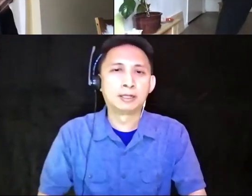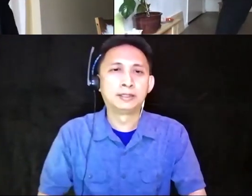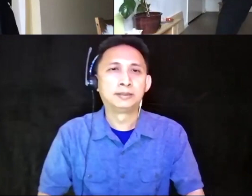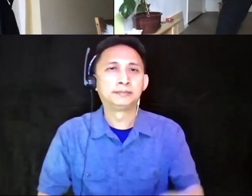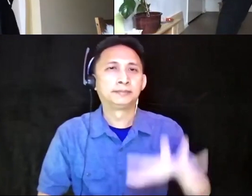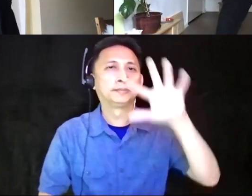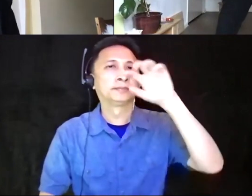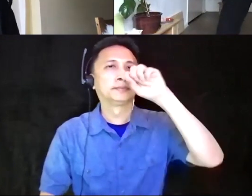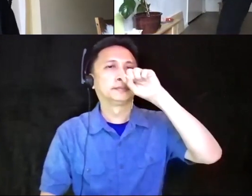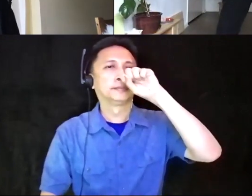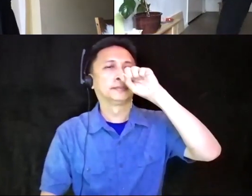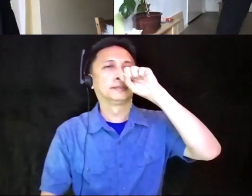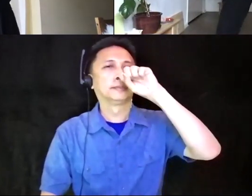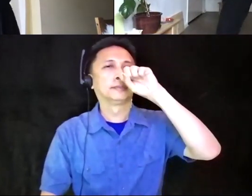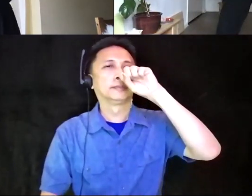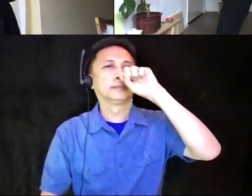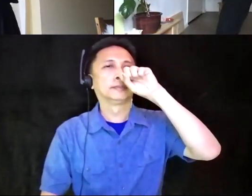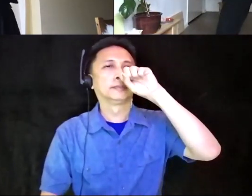In